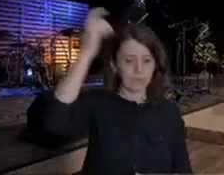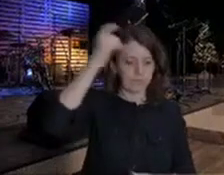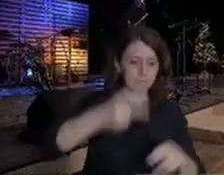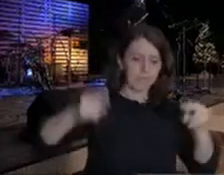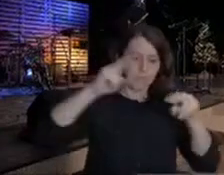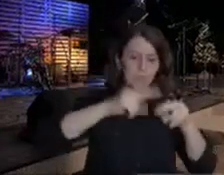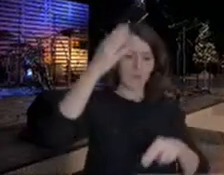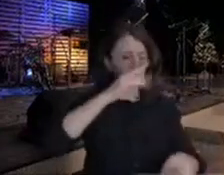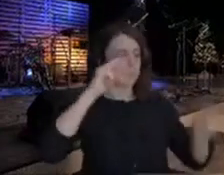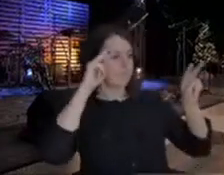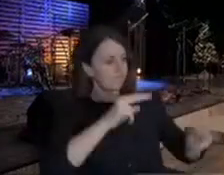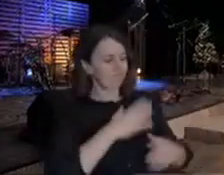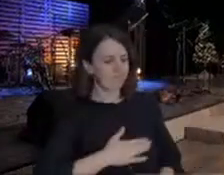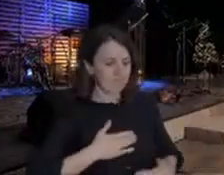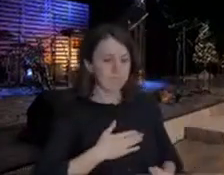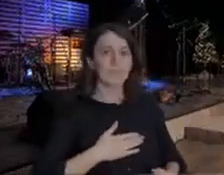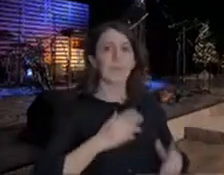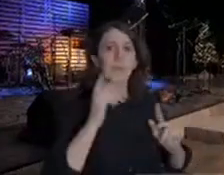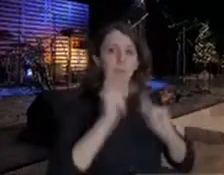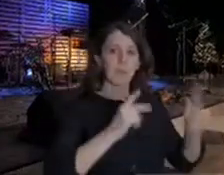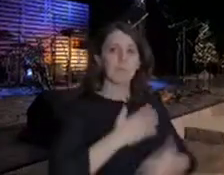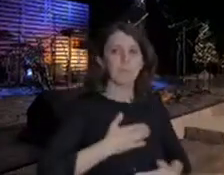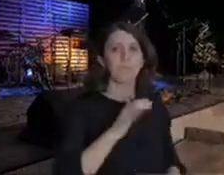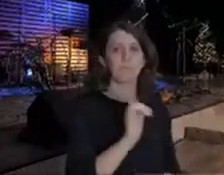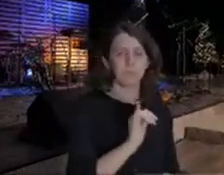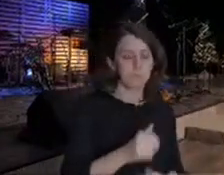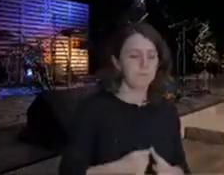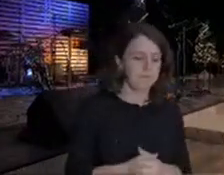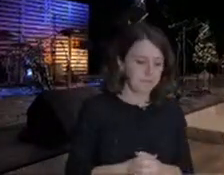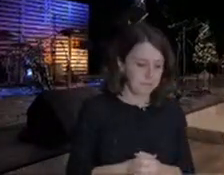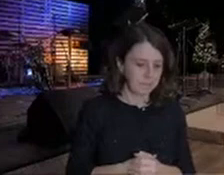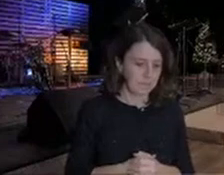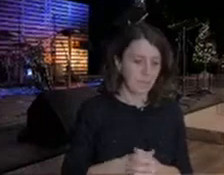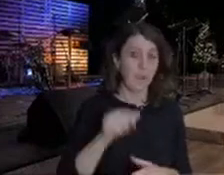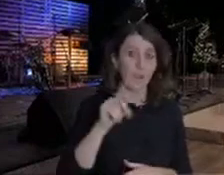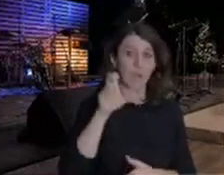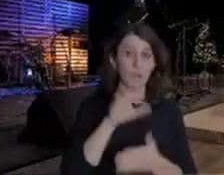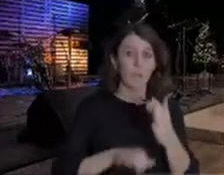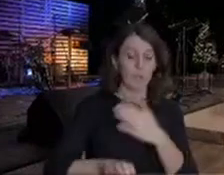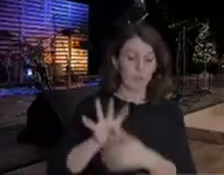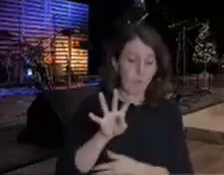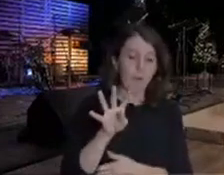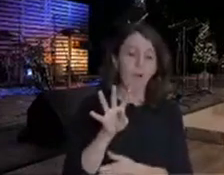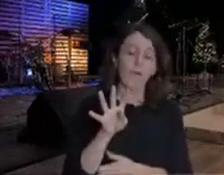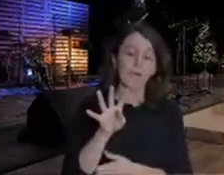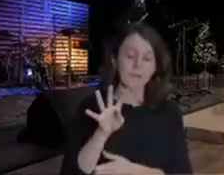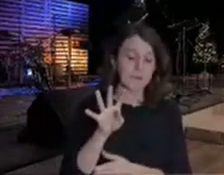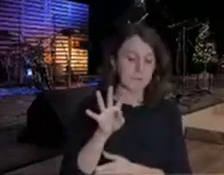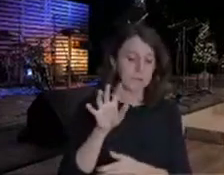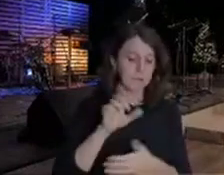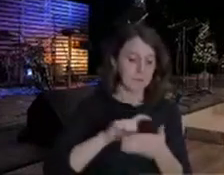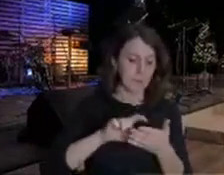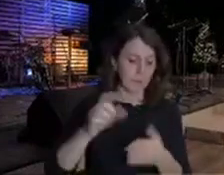man. Right, probably the most famous place, the obvious place where we see this, is in Luke chapter 4. In Luke